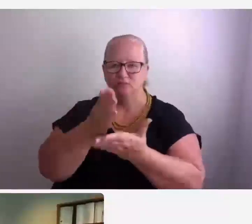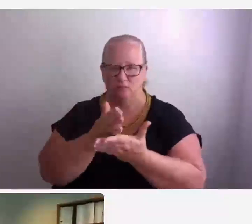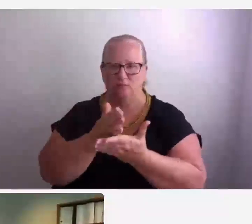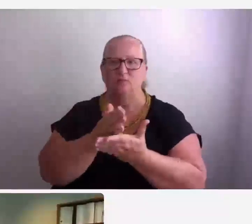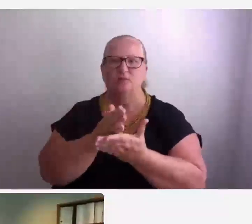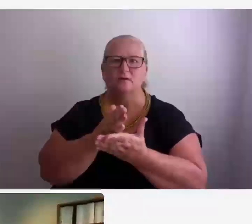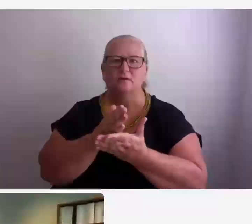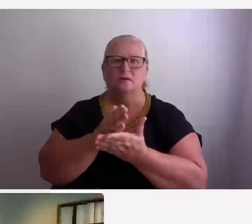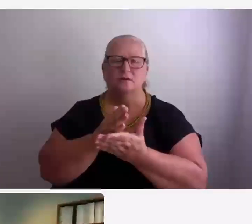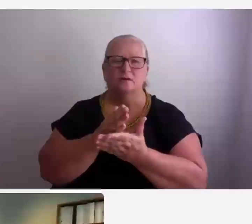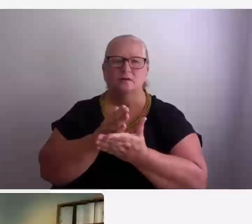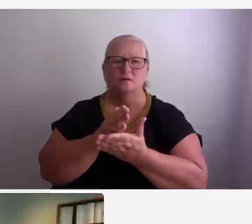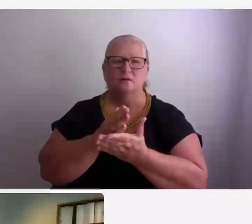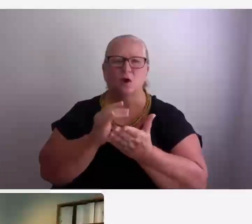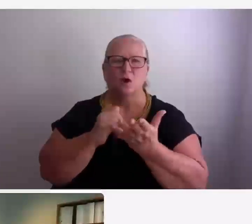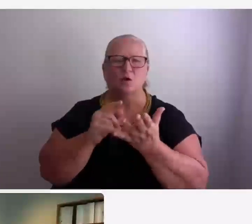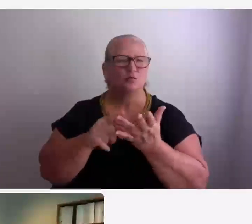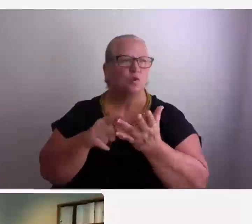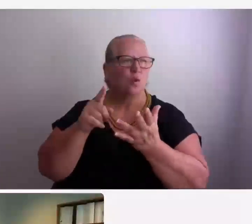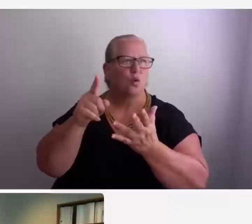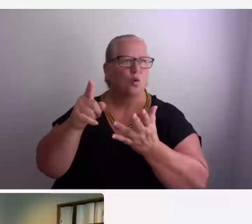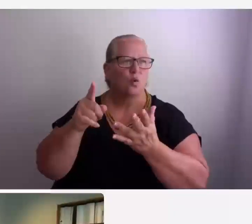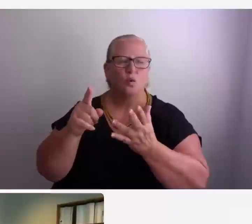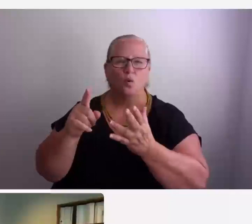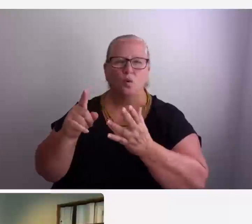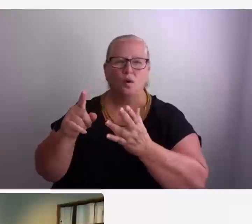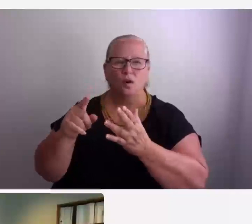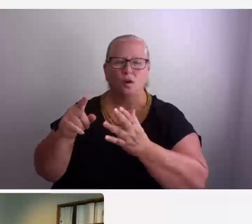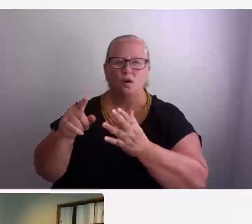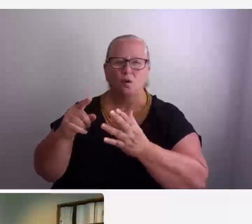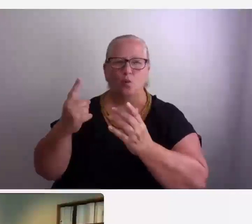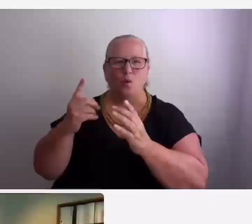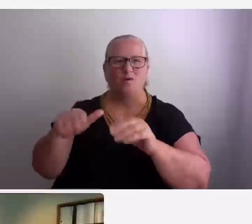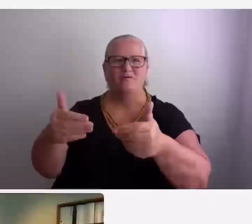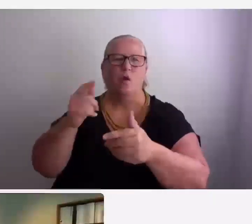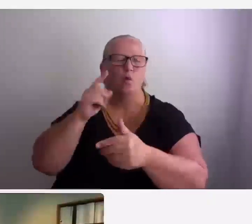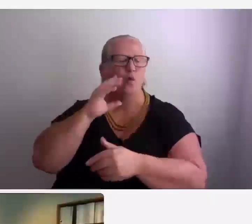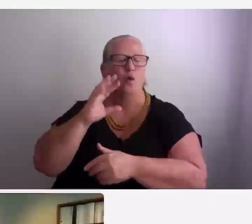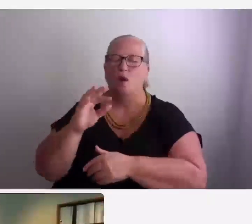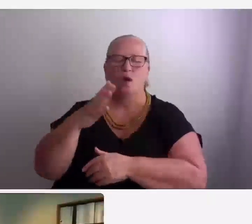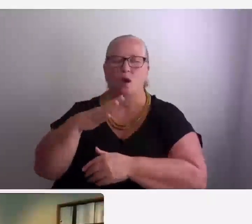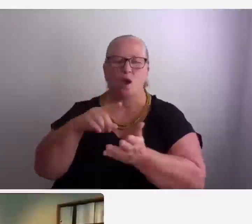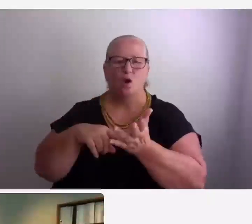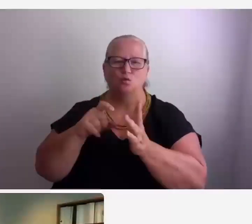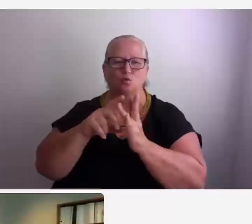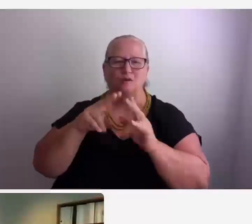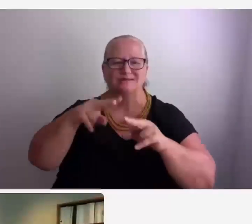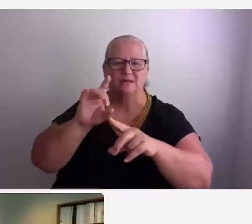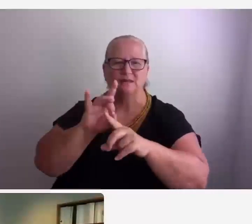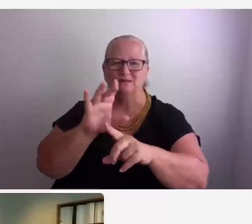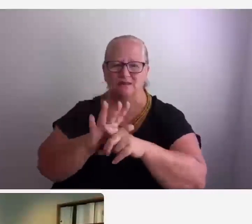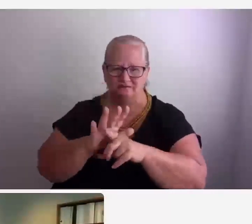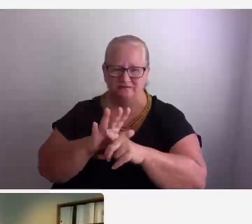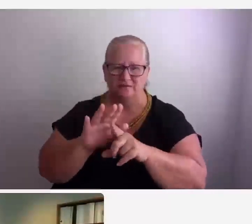So facilities or providers will no longer be required to undertake assessments themselves as they do